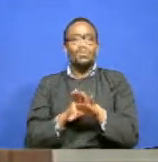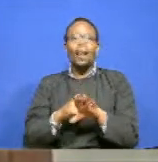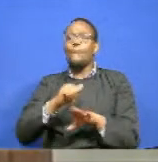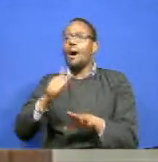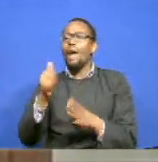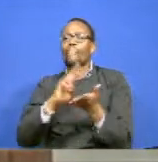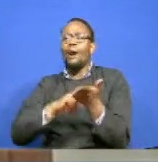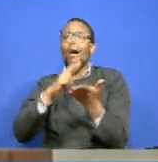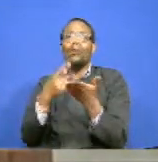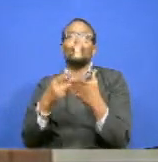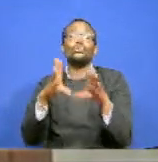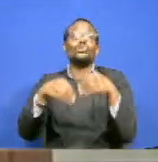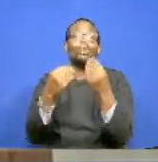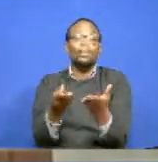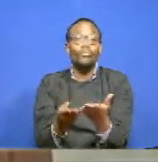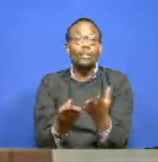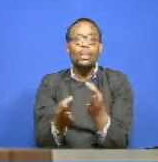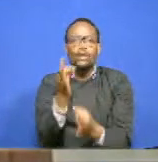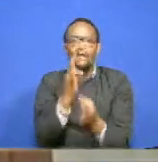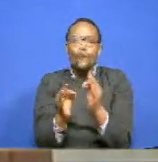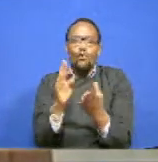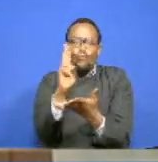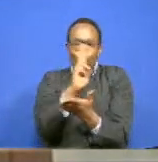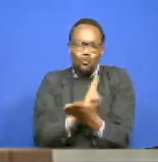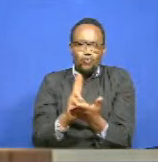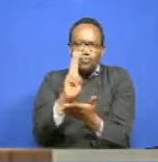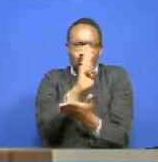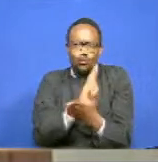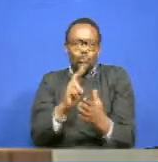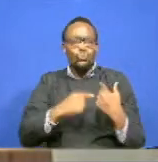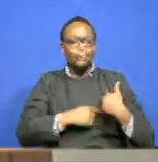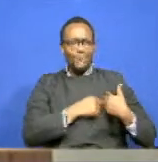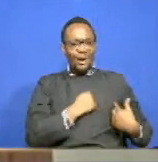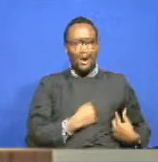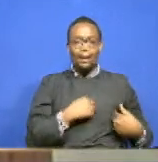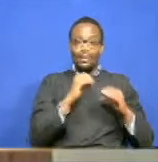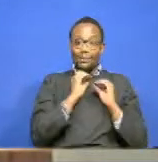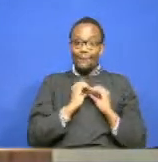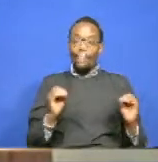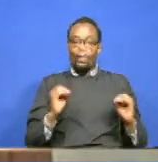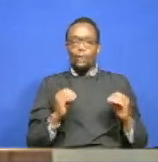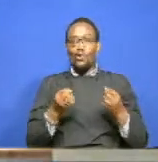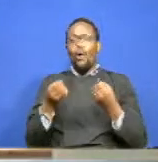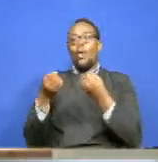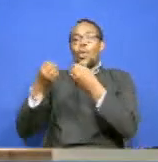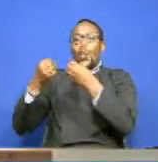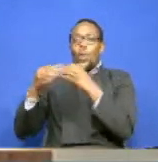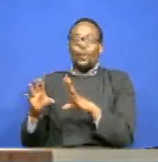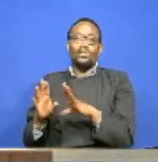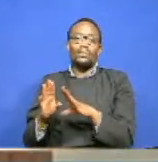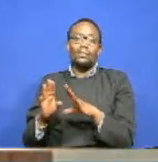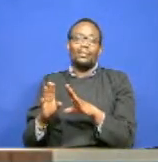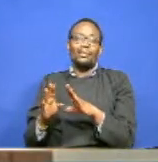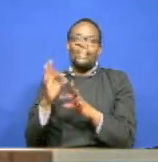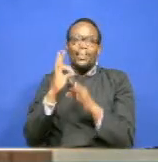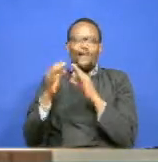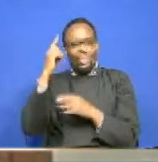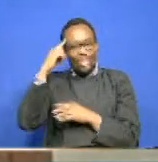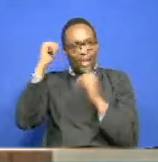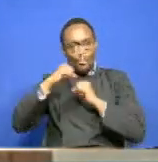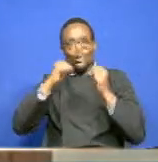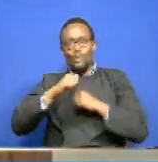given. And if we don't utilize the heart resources, then it will be waste to think of utilizing